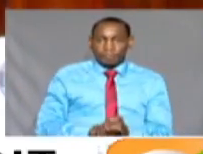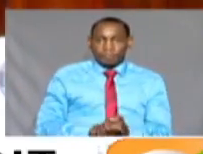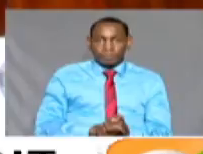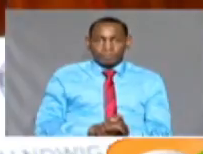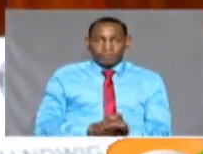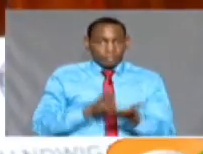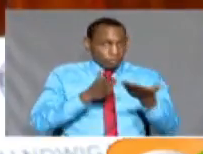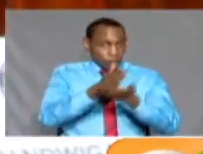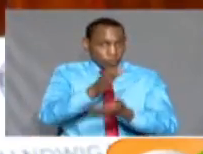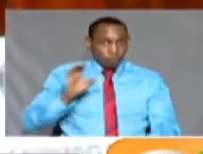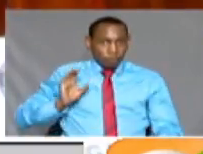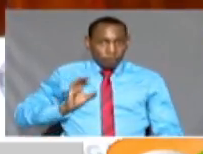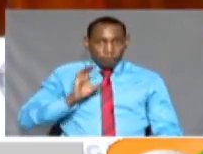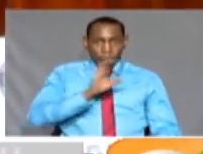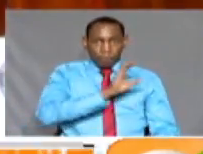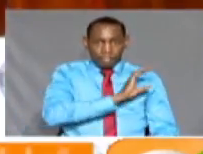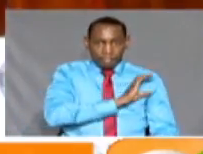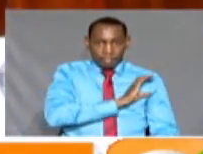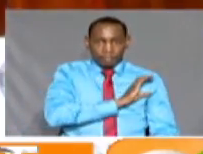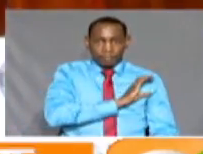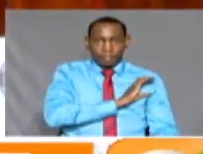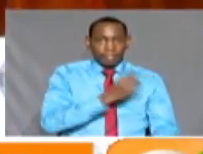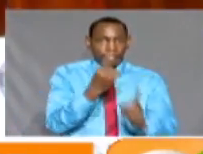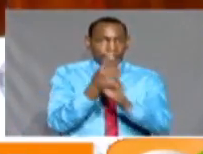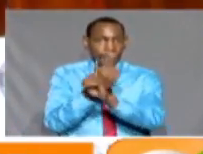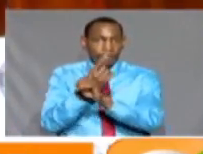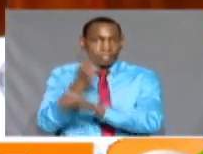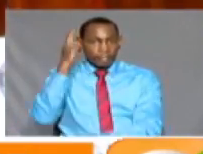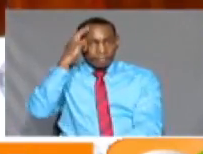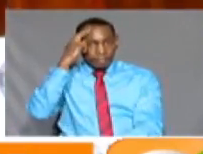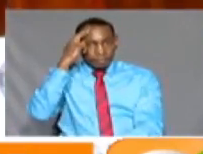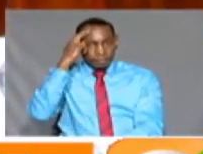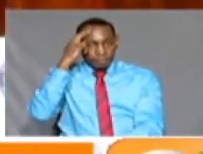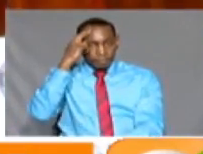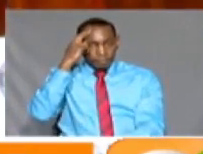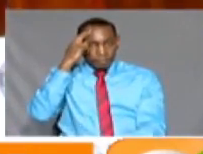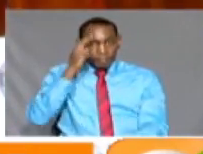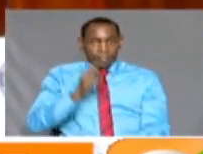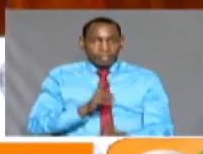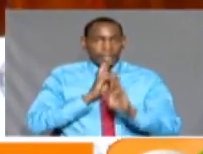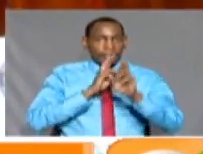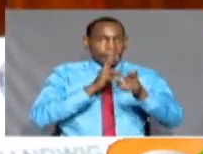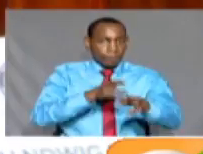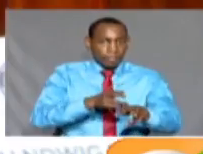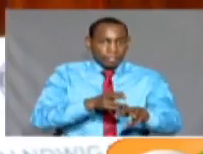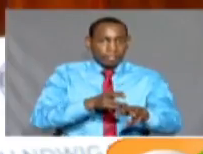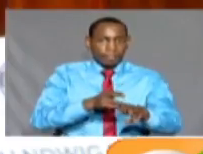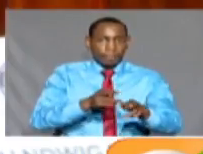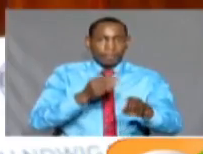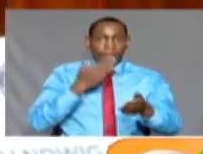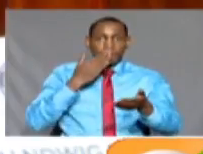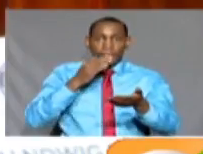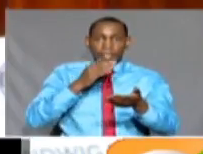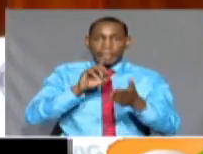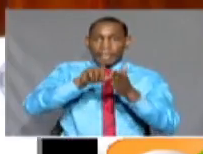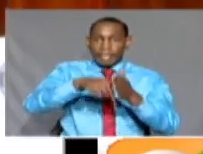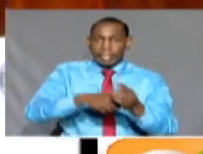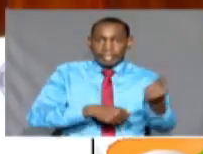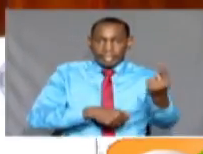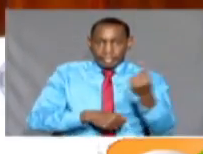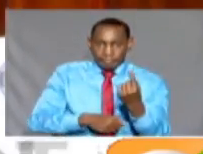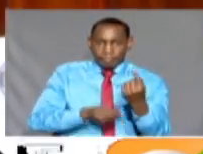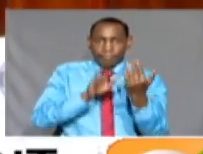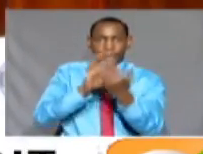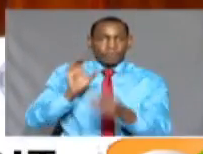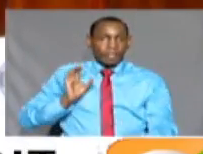may, for exceptional reasons to be recorded, permit a later appearance before the